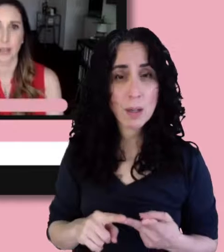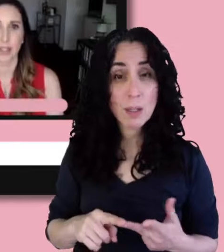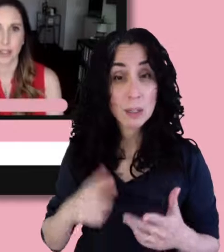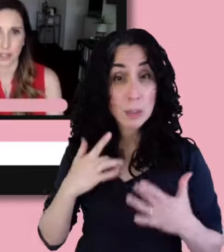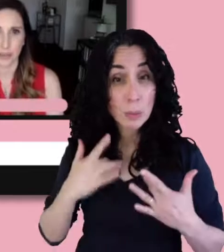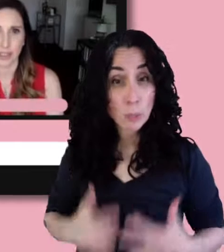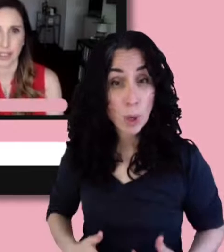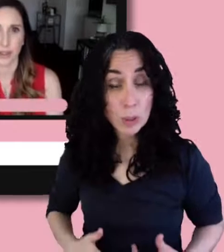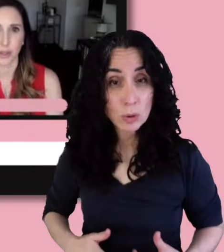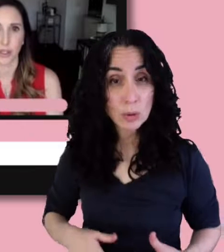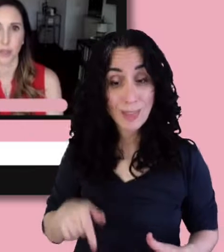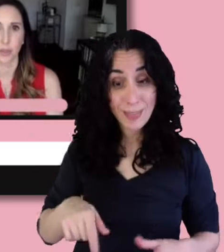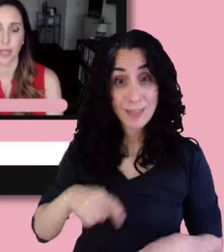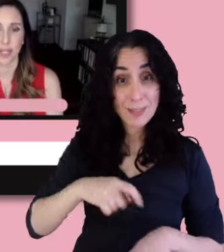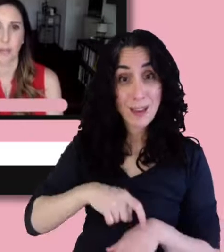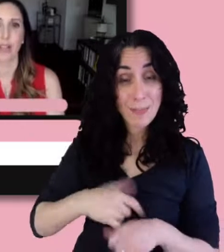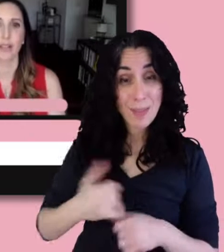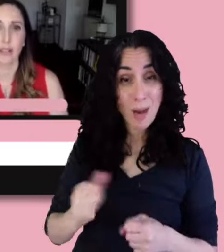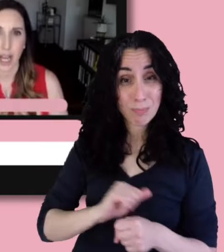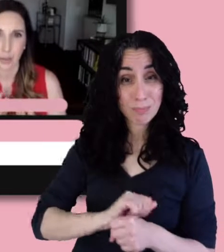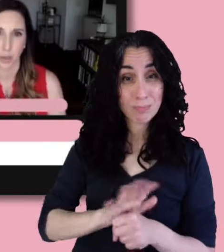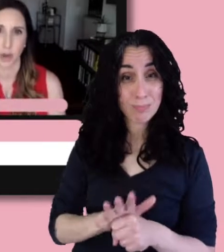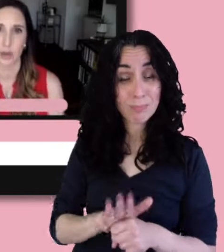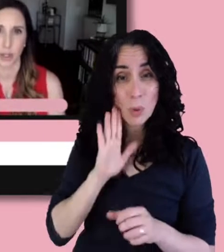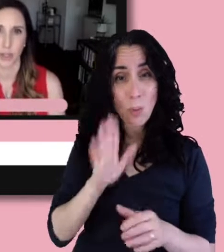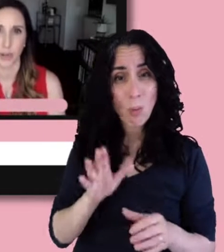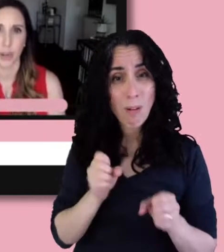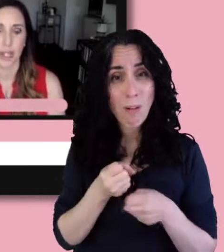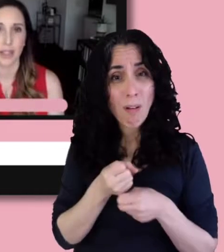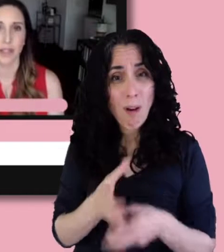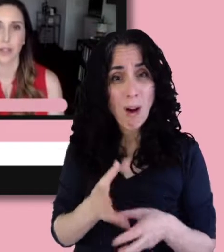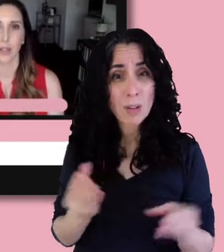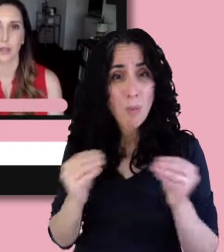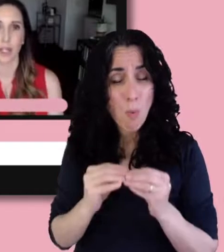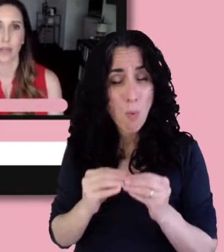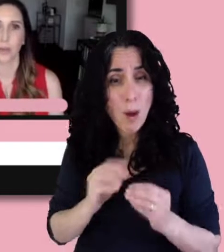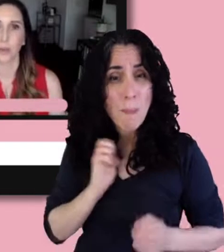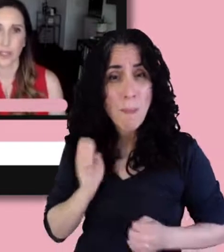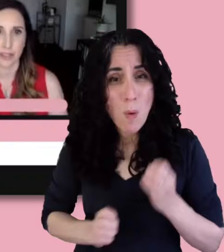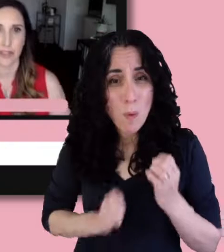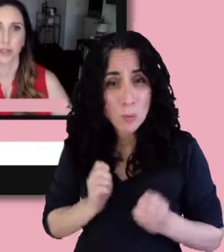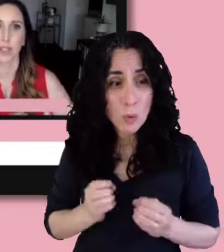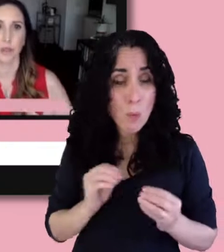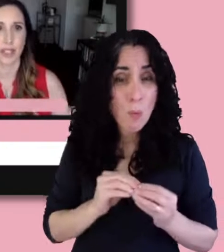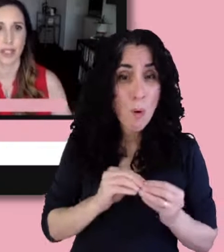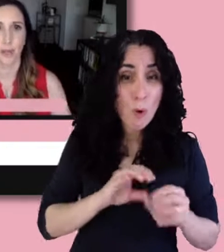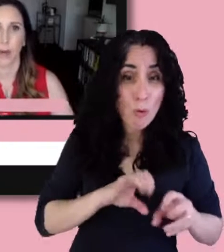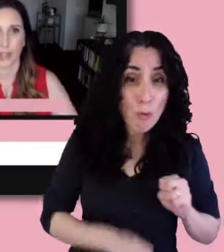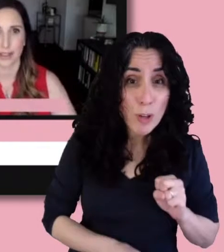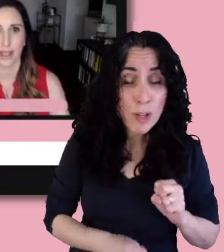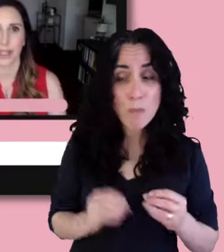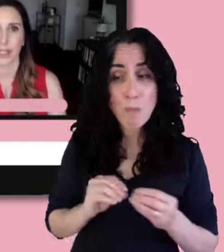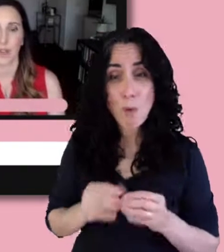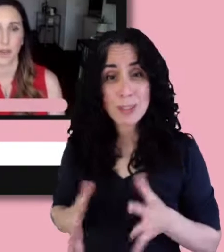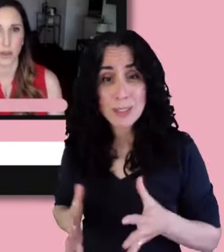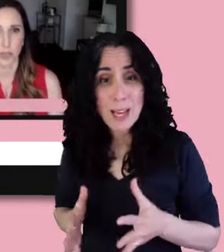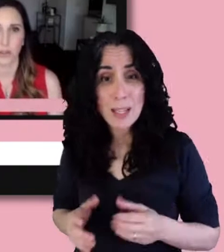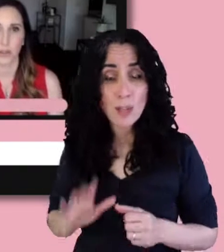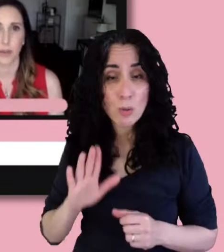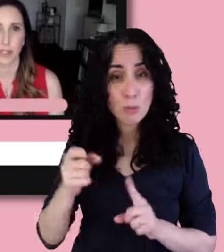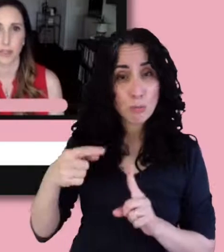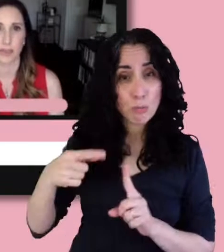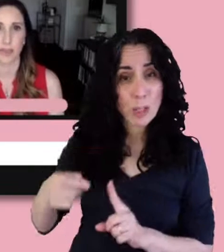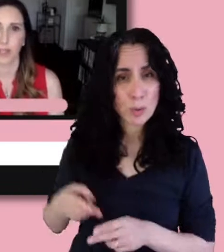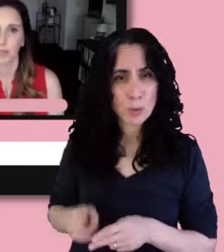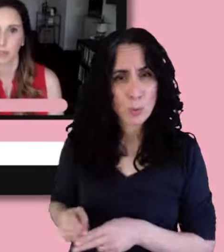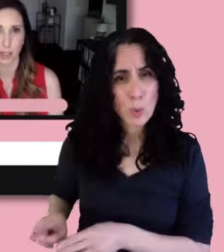time specifically is going to bring up a lot more for you. It's going to bring up the grief. It's going to bring up more anxiety. Your triggers are